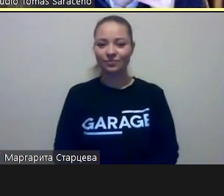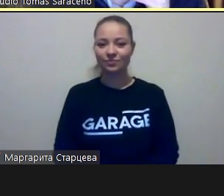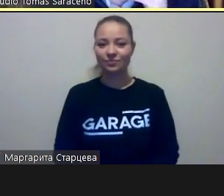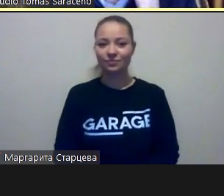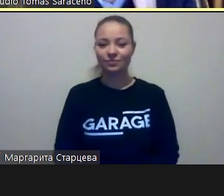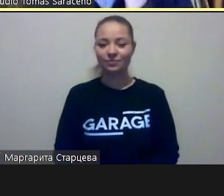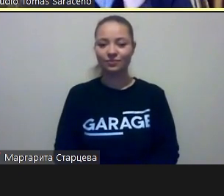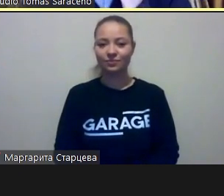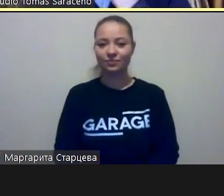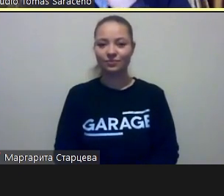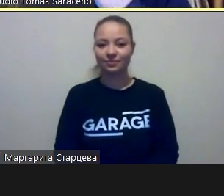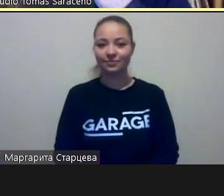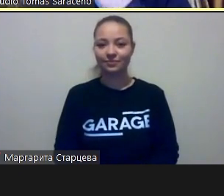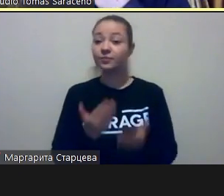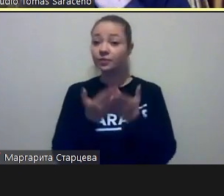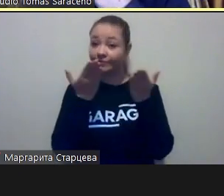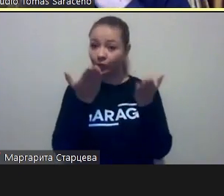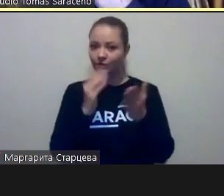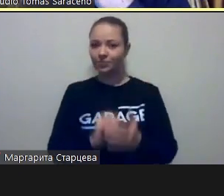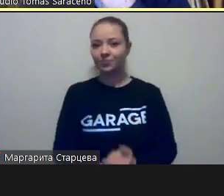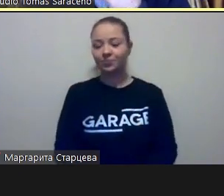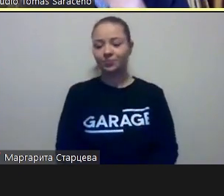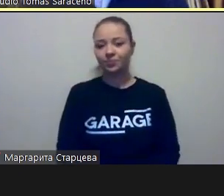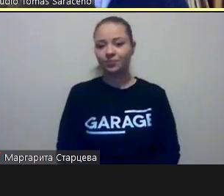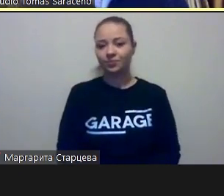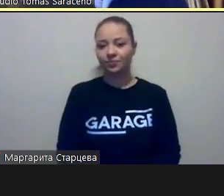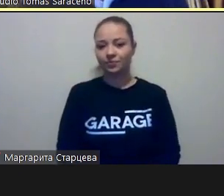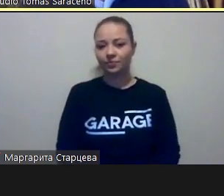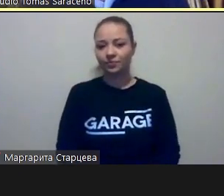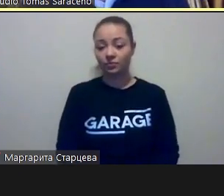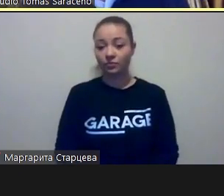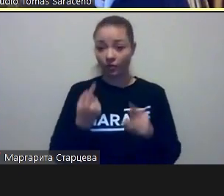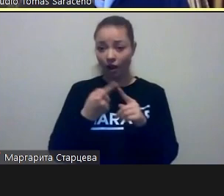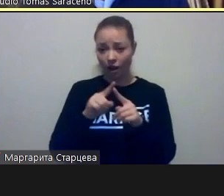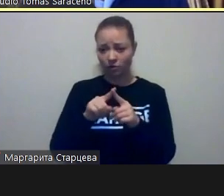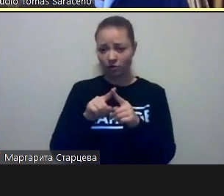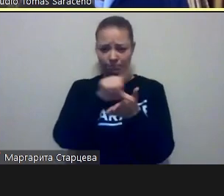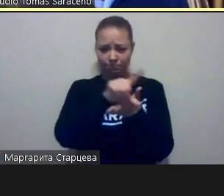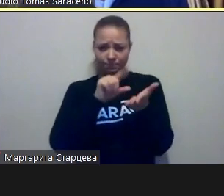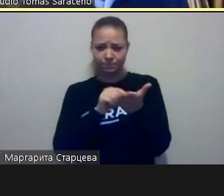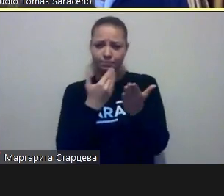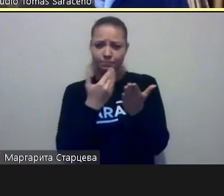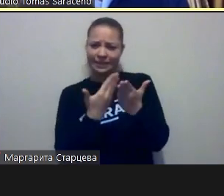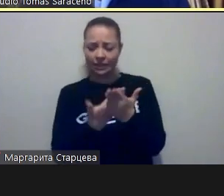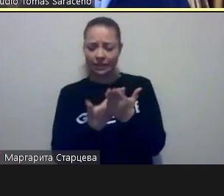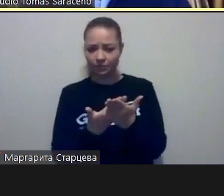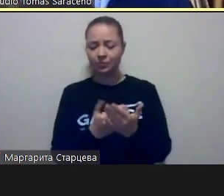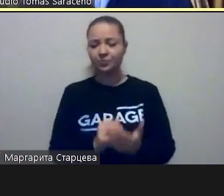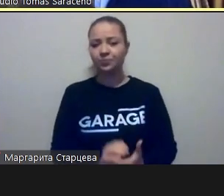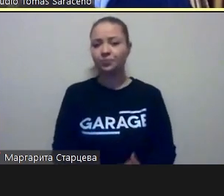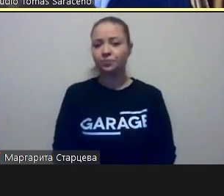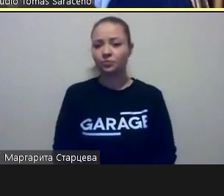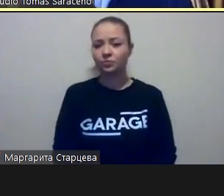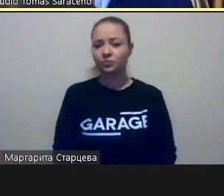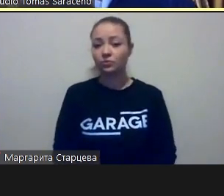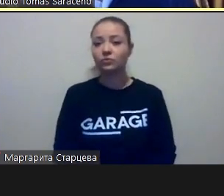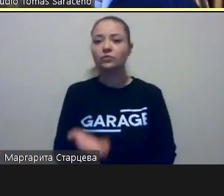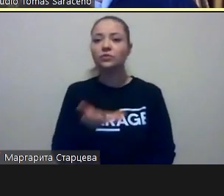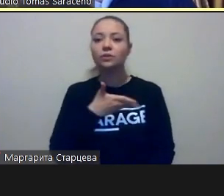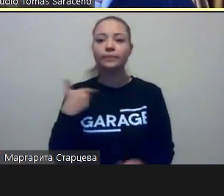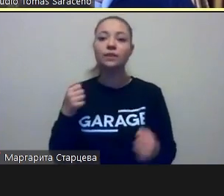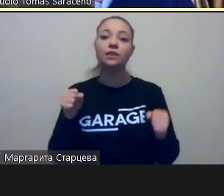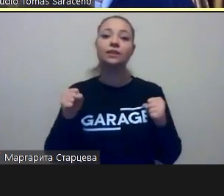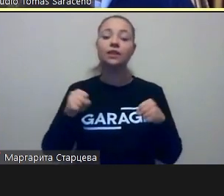Here we are. This is a prototype. But we are trying to somehow work it out and recreate something that